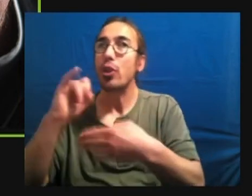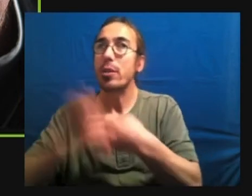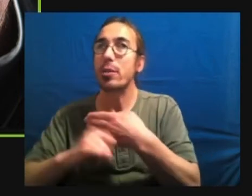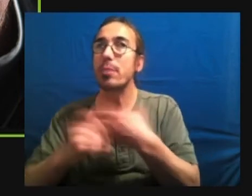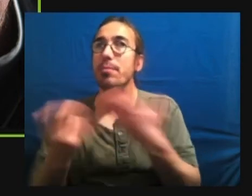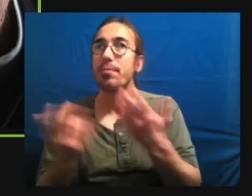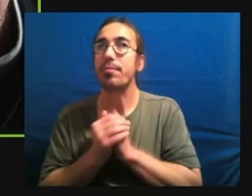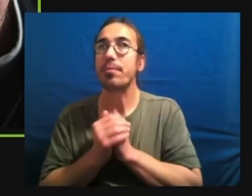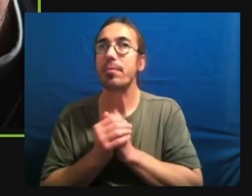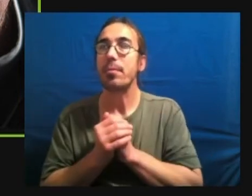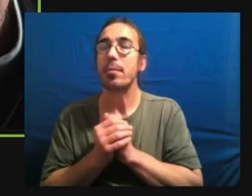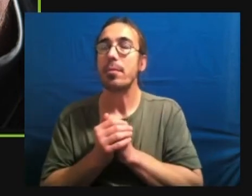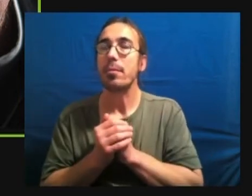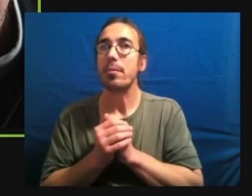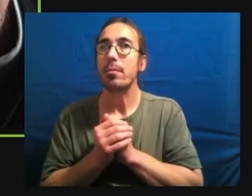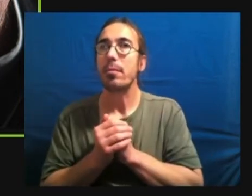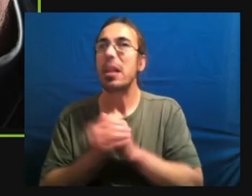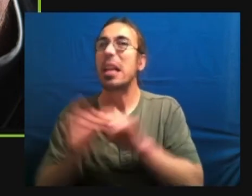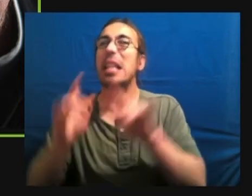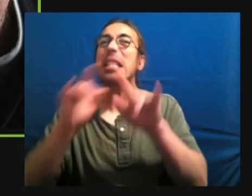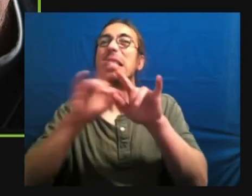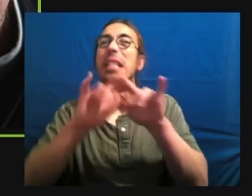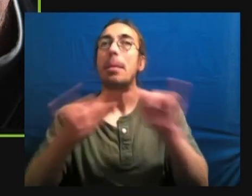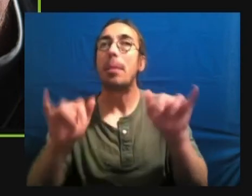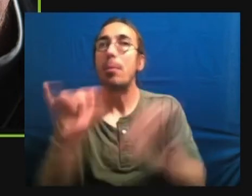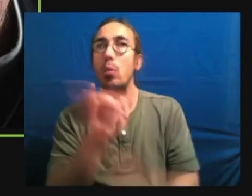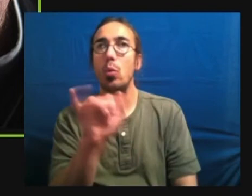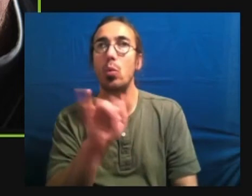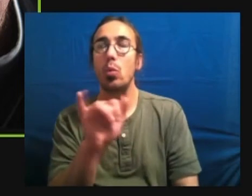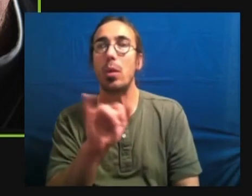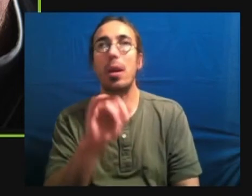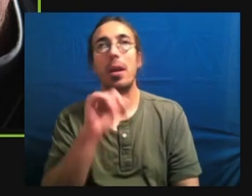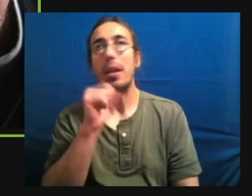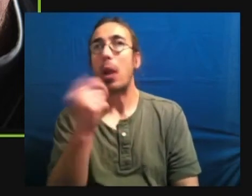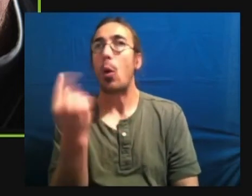doing them at the same time is not always,